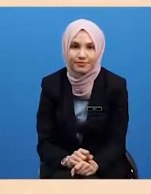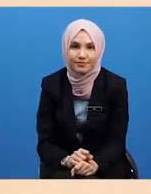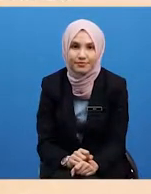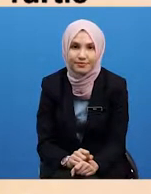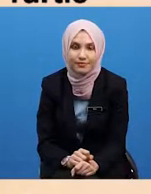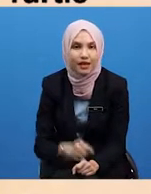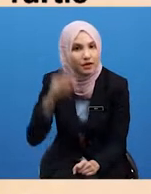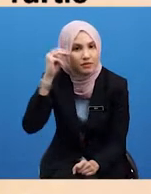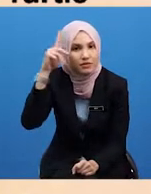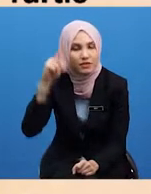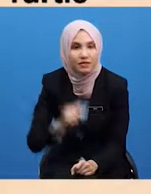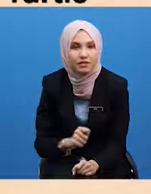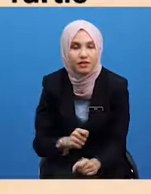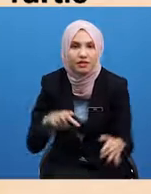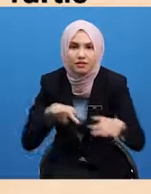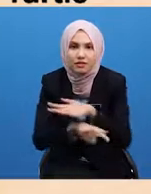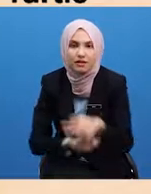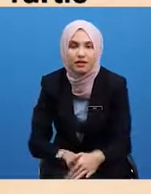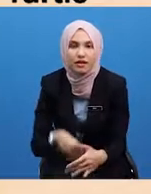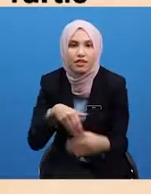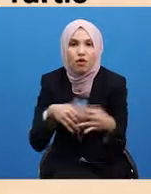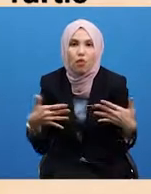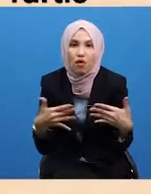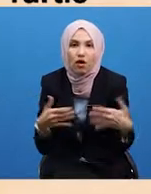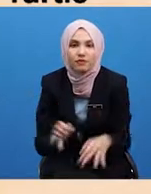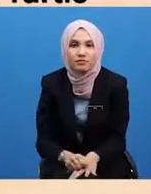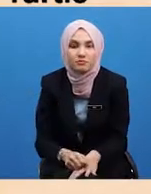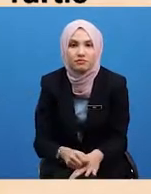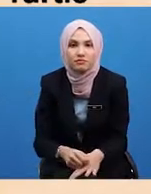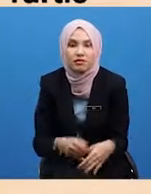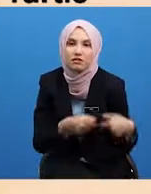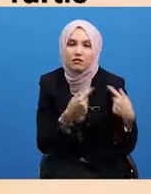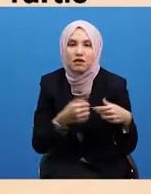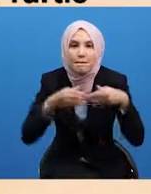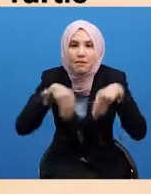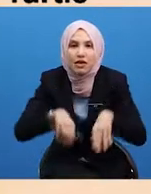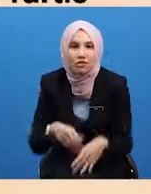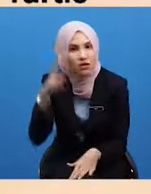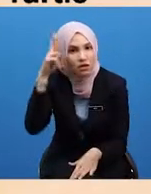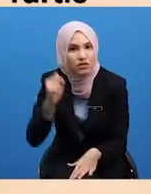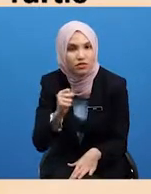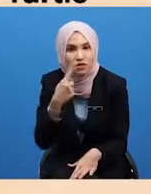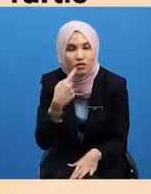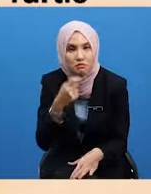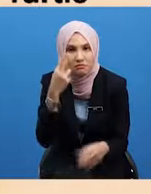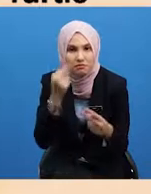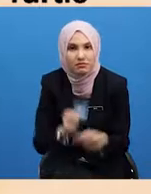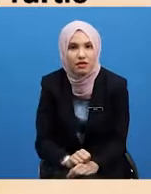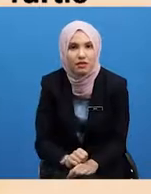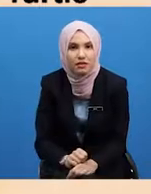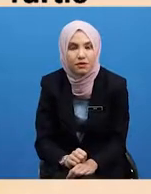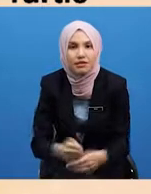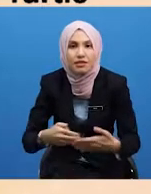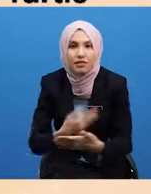Mr. Kilmer gets killed in the war. It is heartbreaking for Richard, who is saddened by the